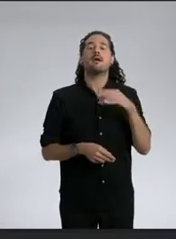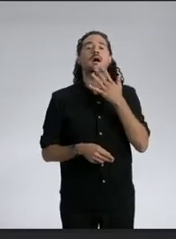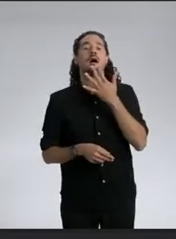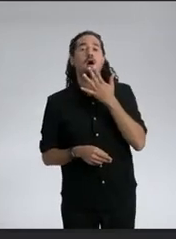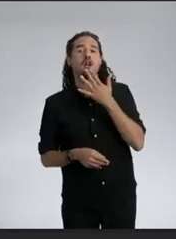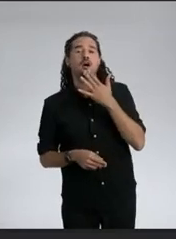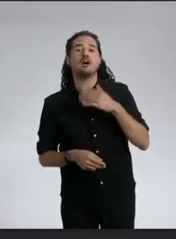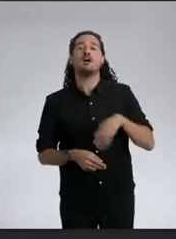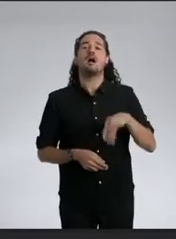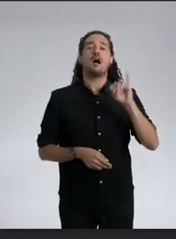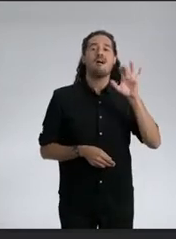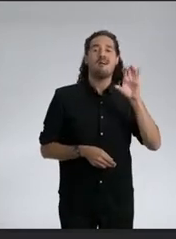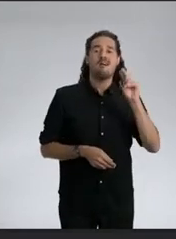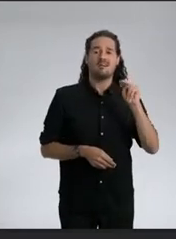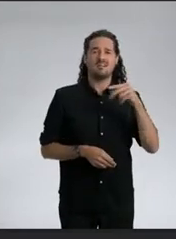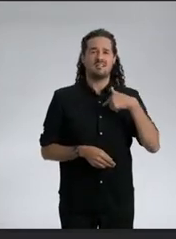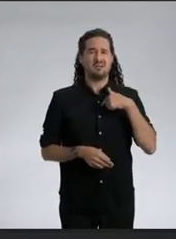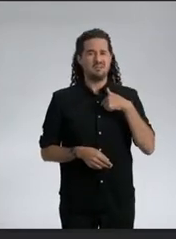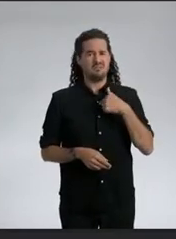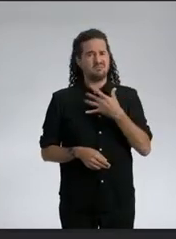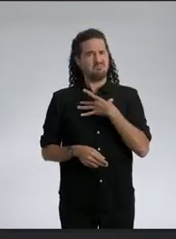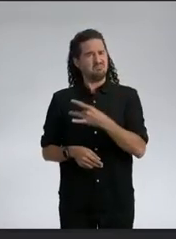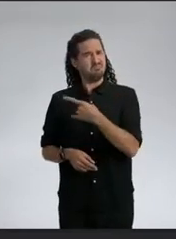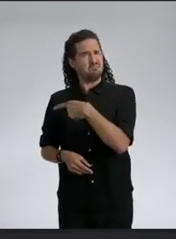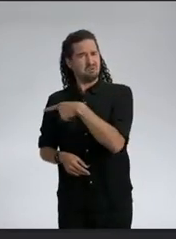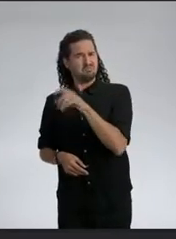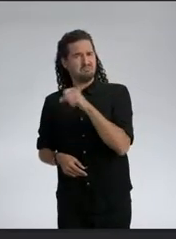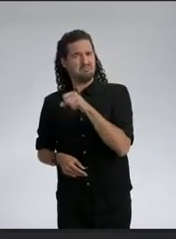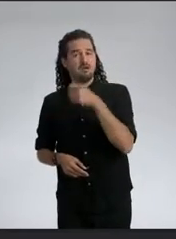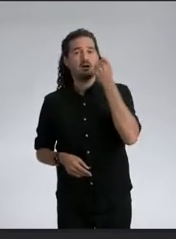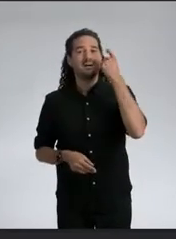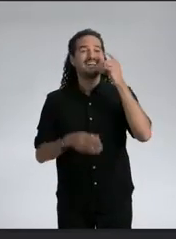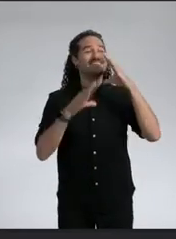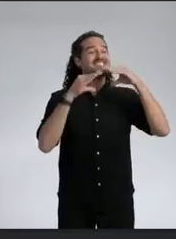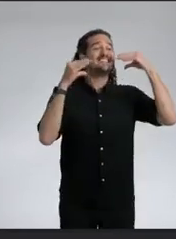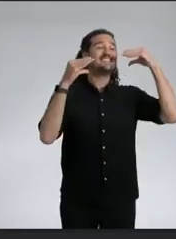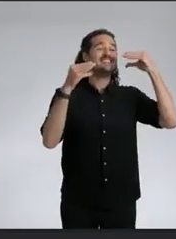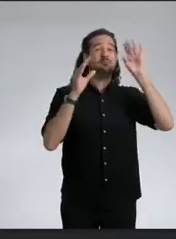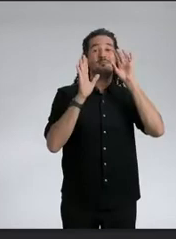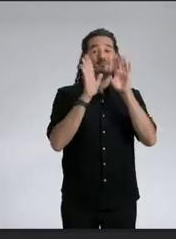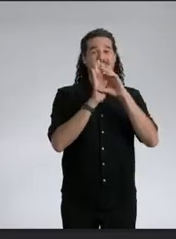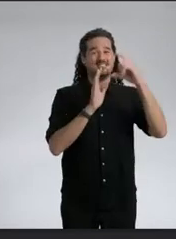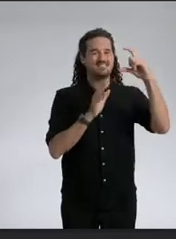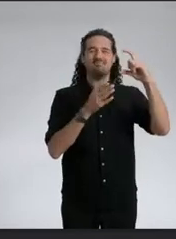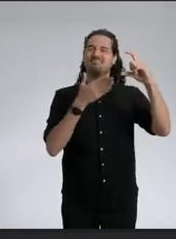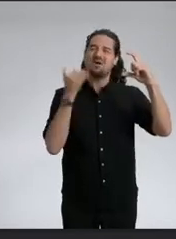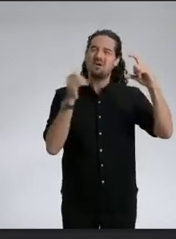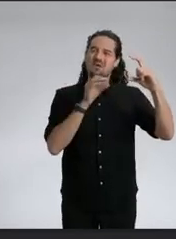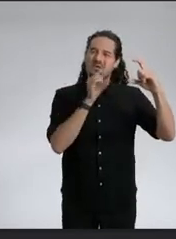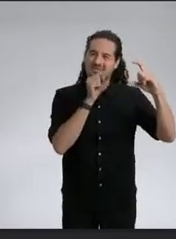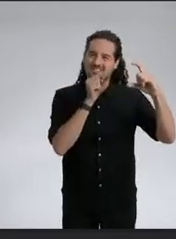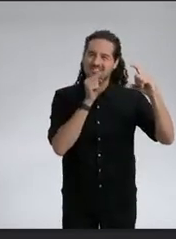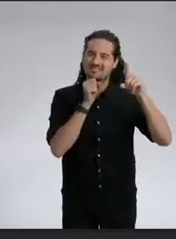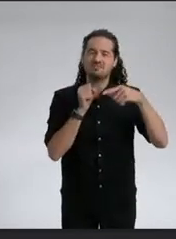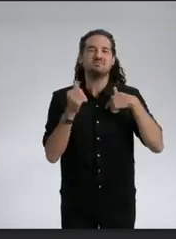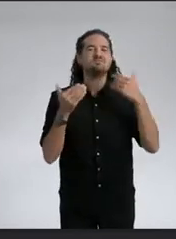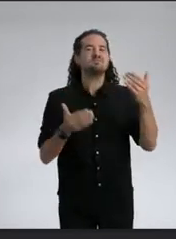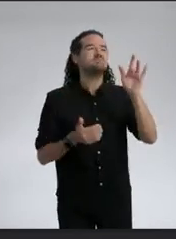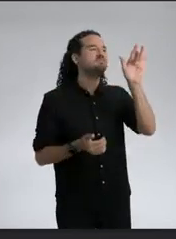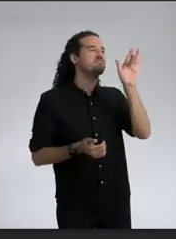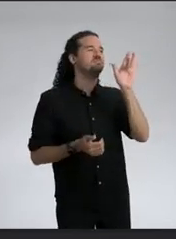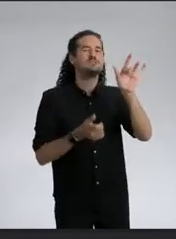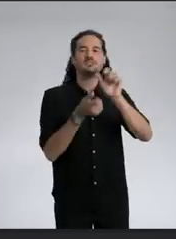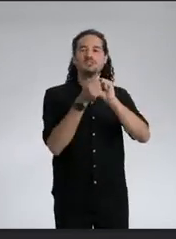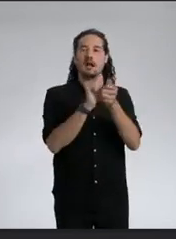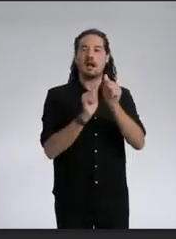much as I do love purple, I think this smiley face will look big and bright and orange. So I'll change my accent color here, and both my app's